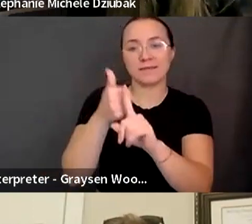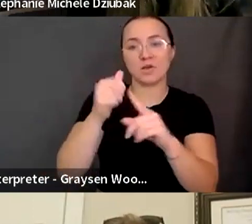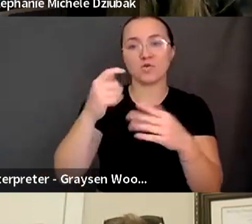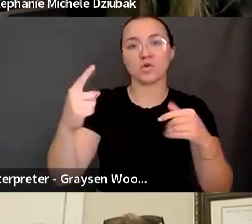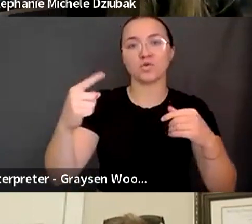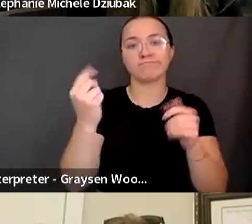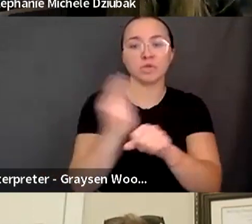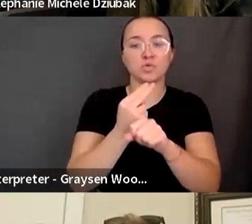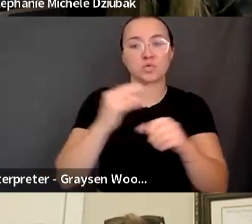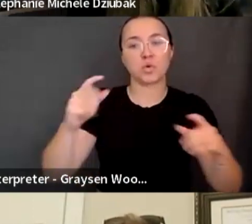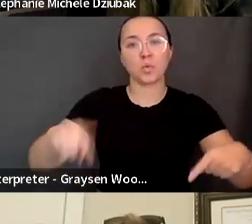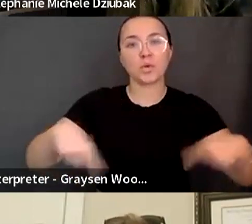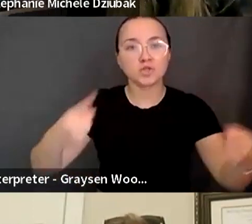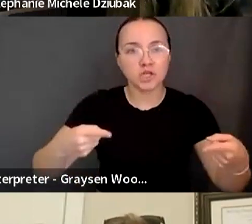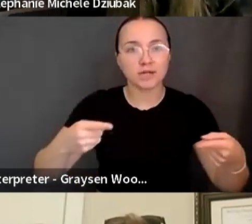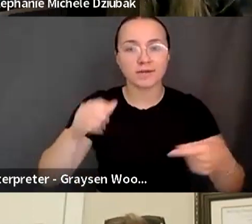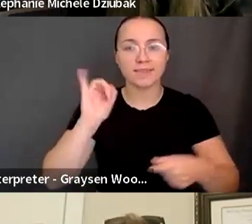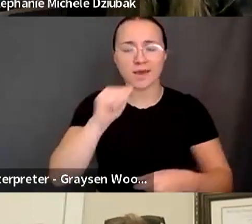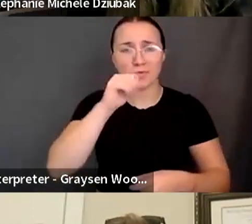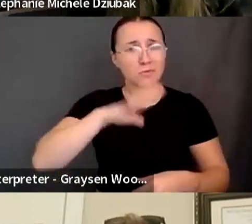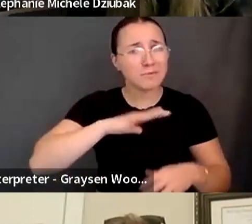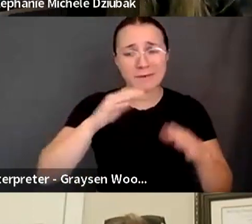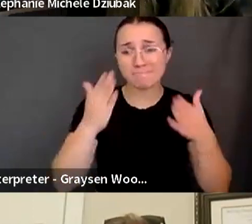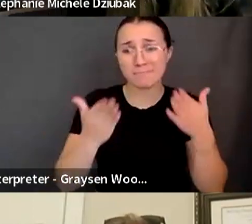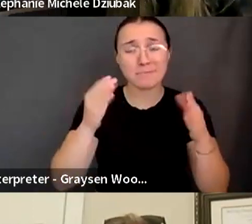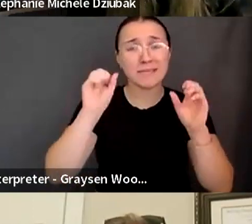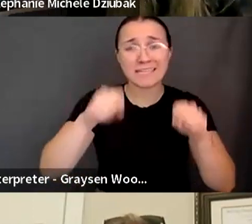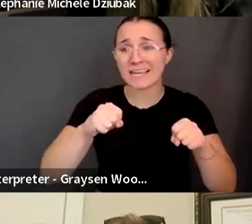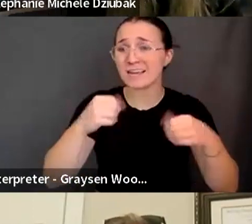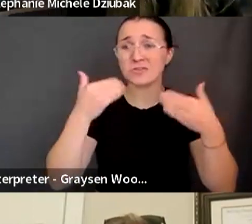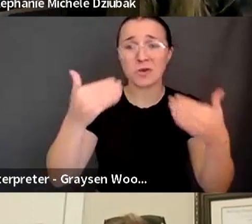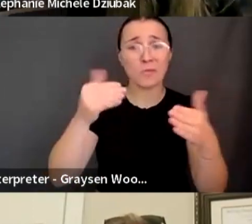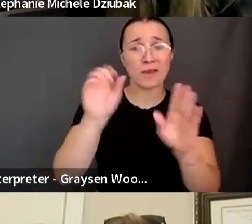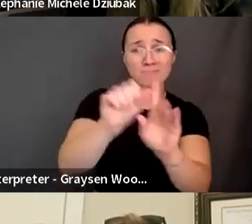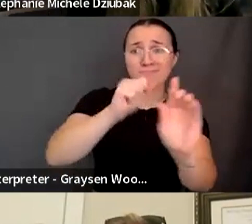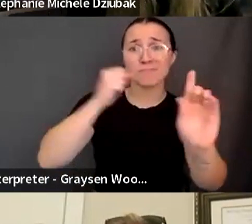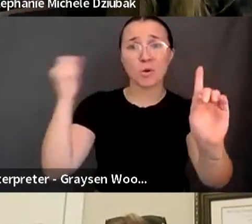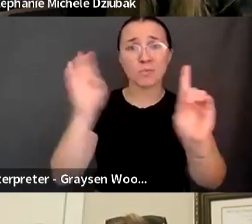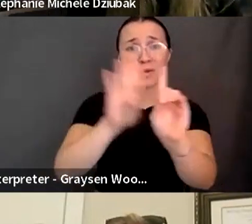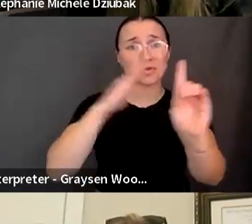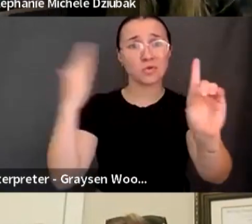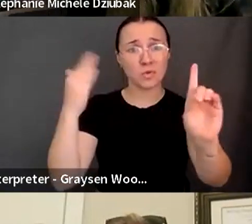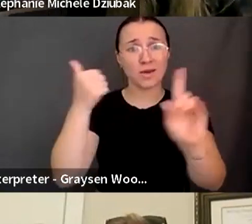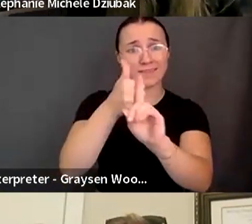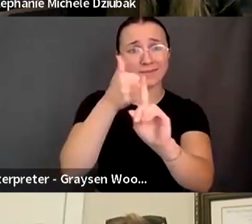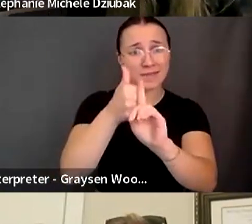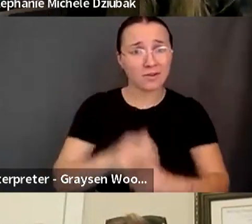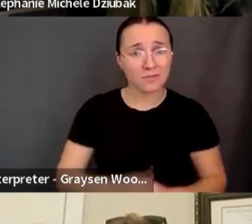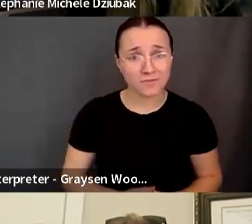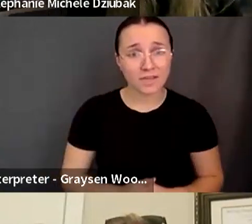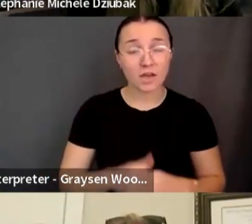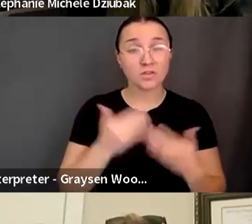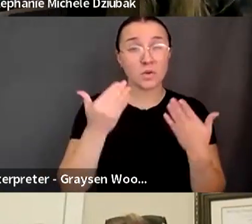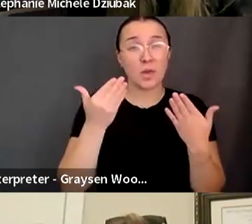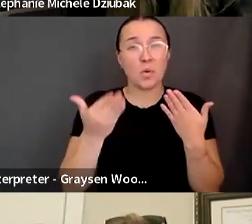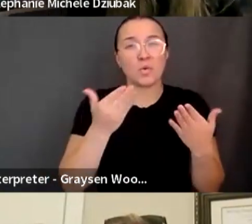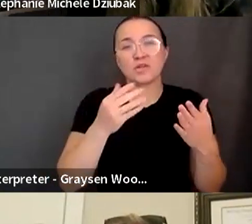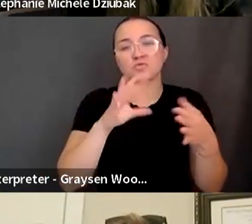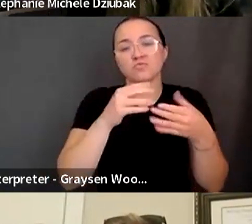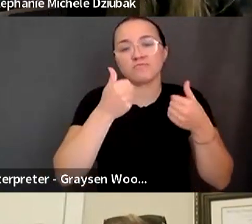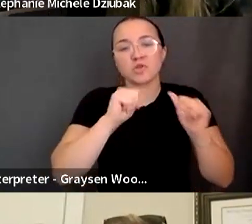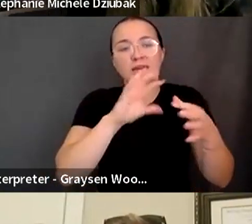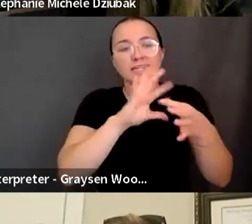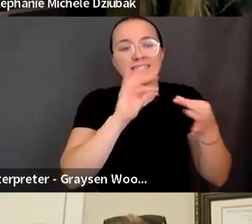perfectly able to open that door herself and might wonder, you know, sort of, what are you trying to say by making such a big deal